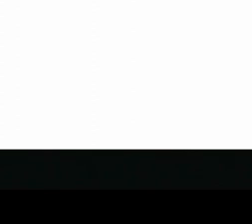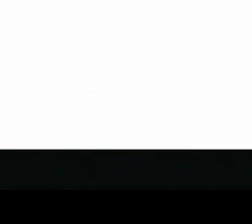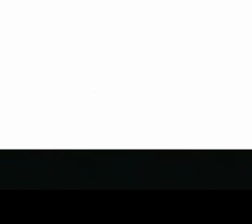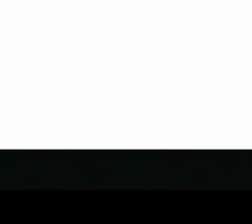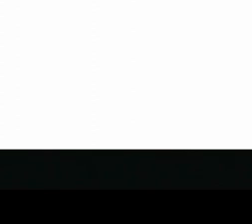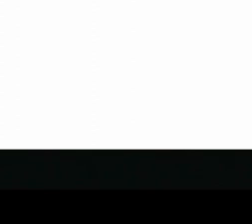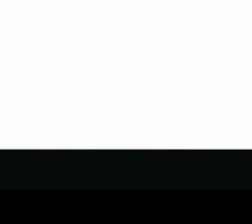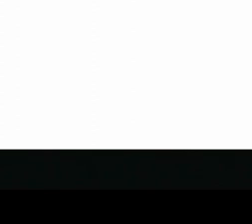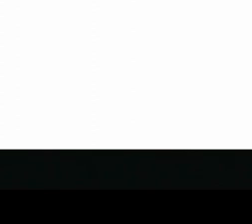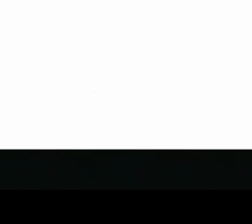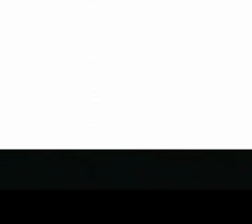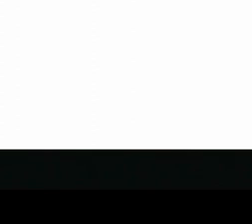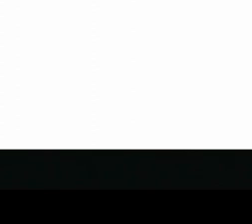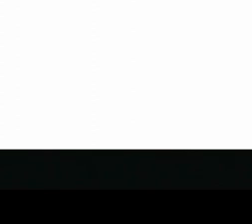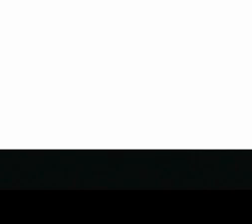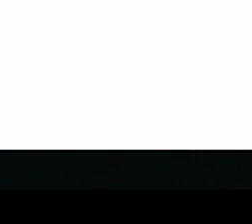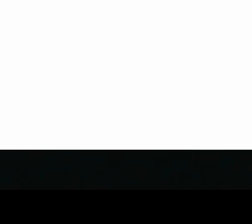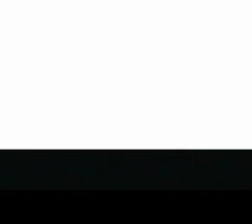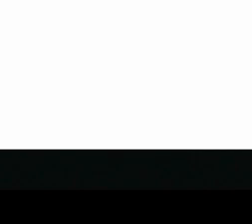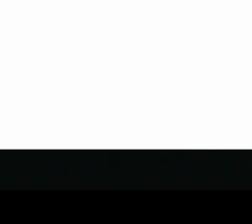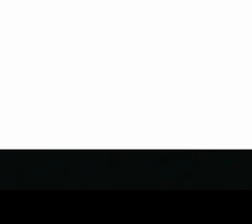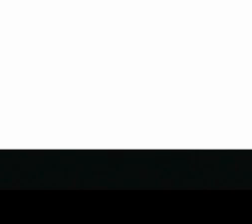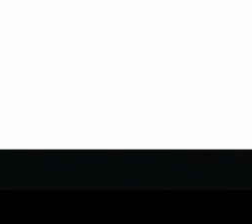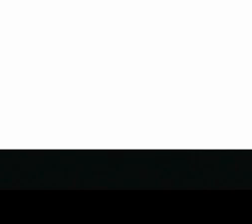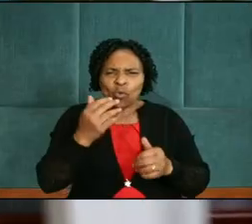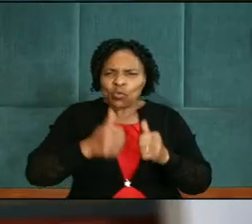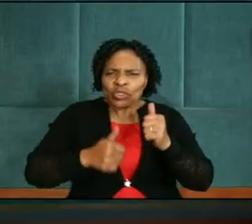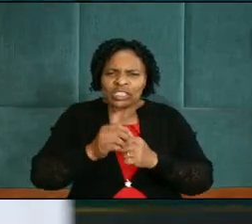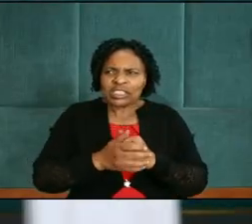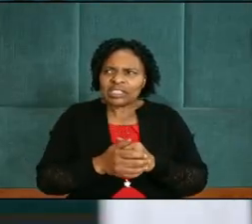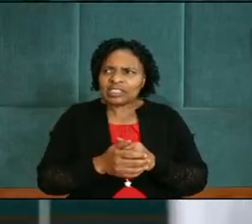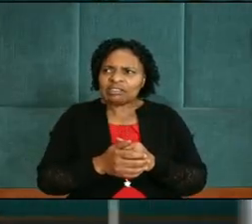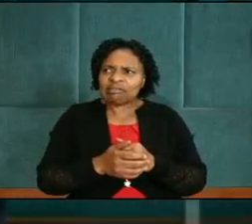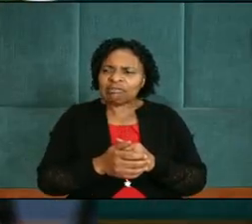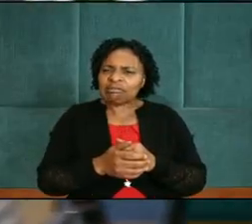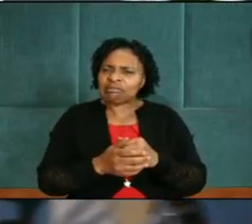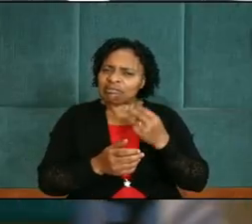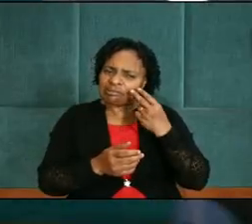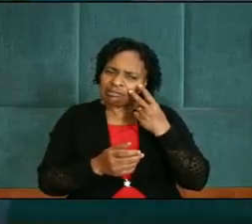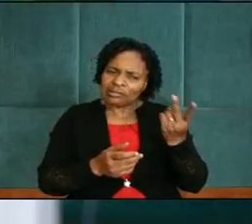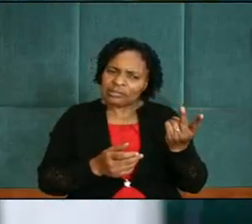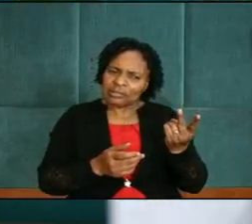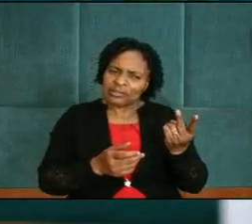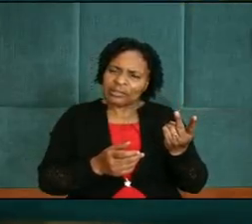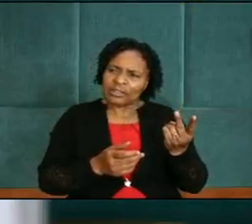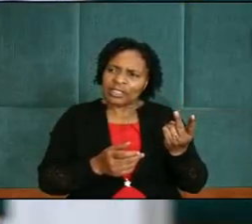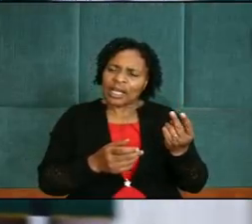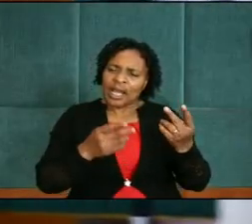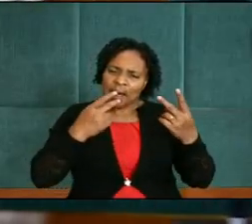Beep, beep. Hey, what's the problem, Lord? Oh, depart from me, you curse, into what?